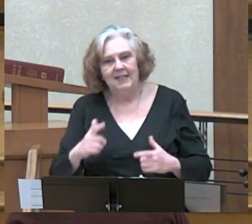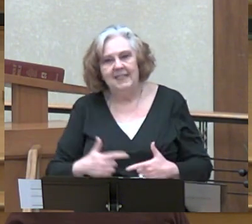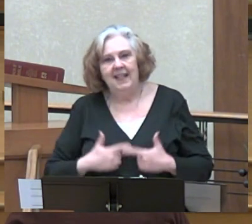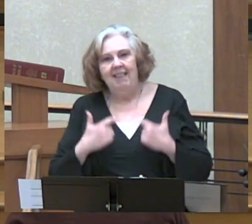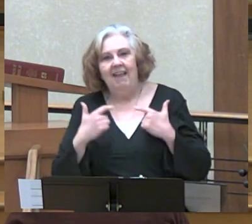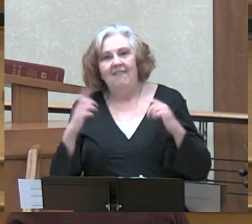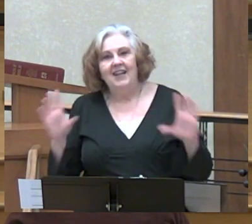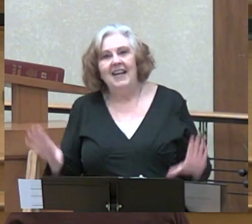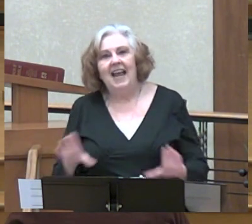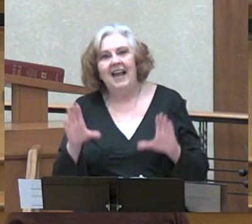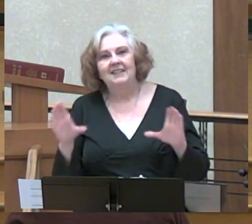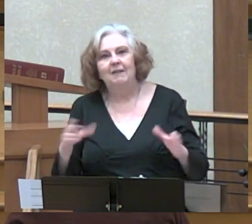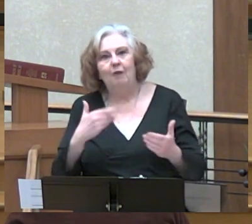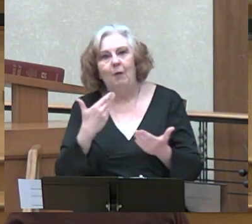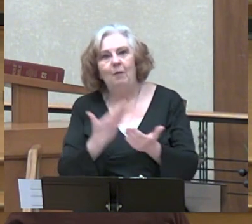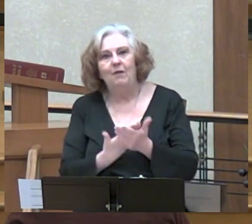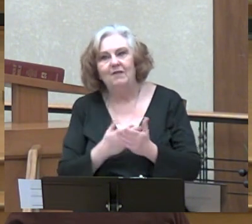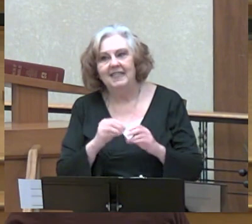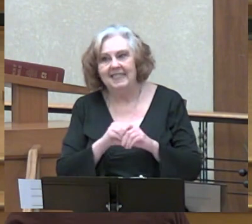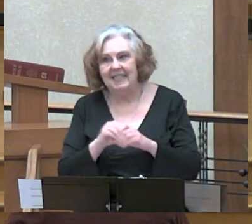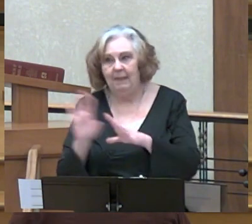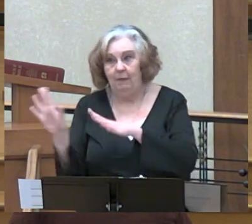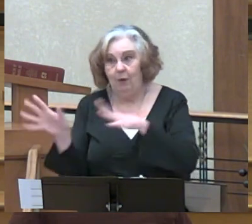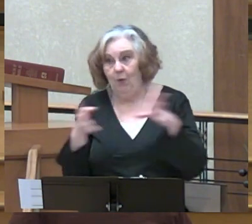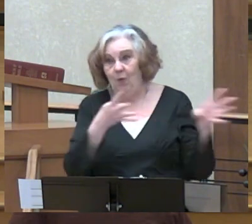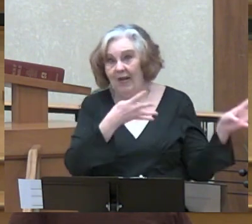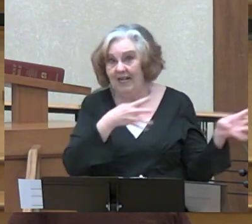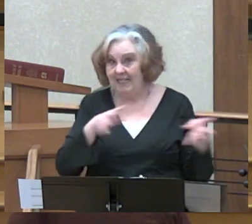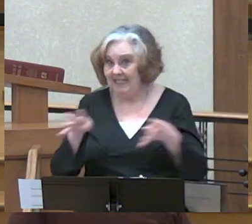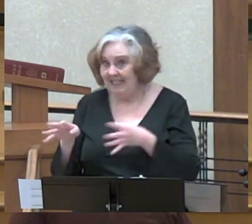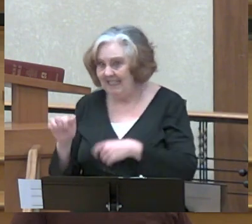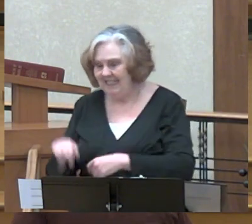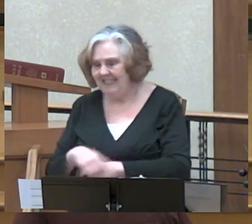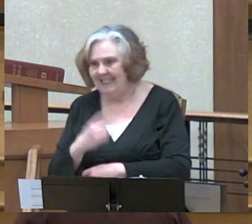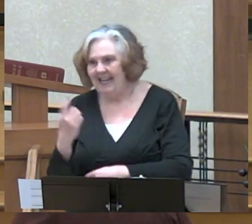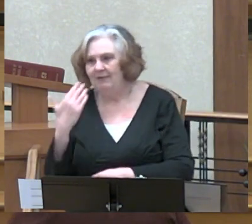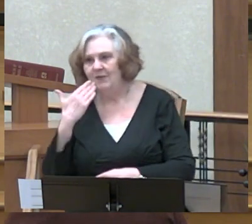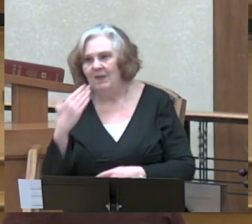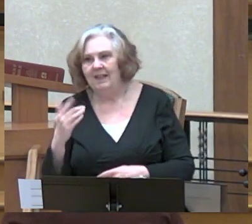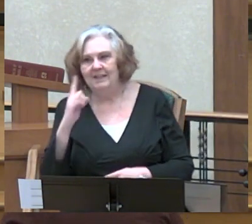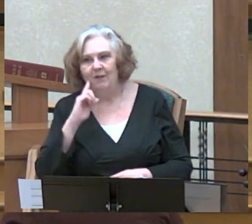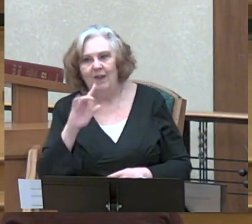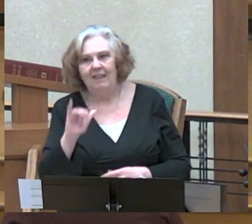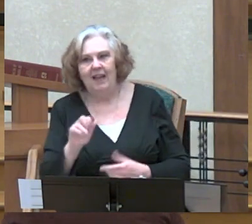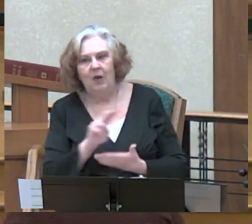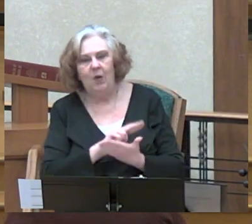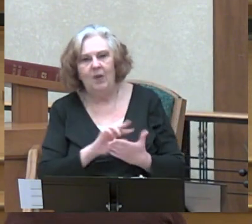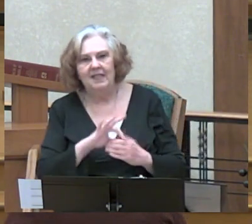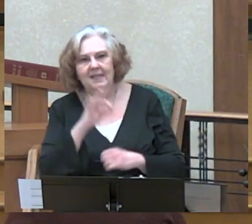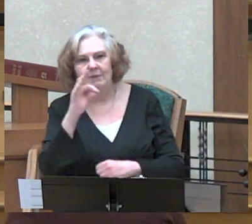If nothing else, proof is in the wind today. And so we give thanks for that Holy Spirit among us. We continue with